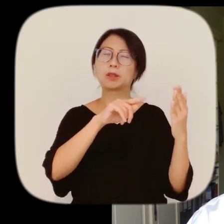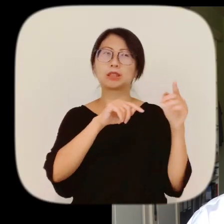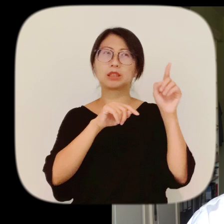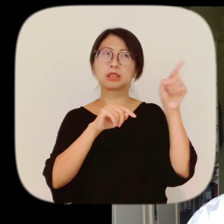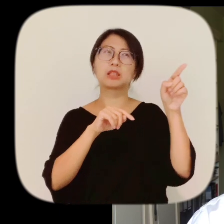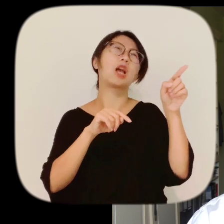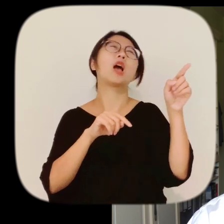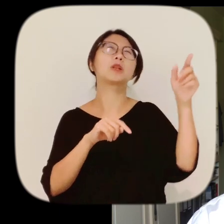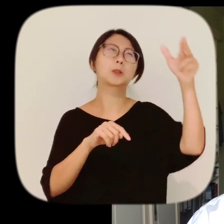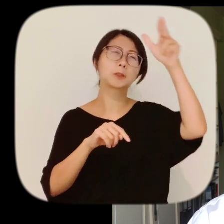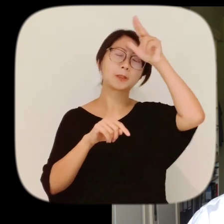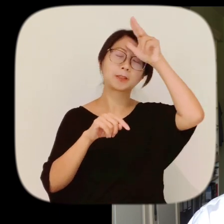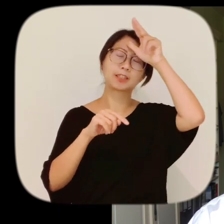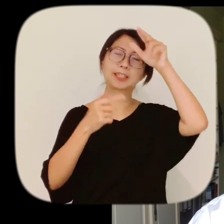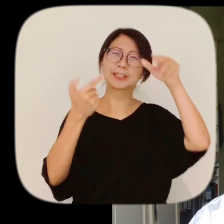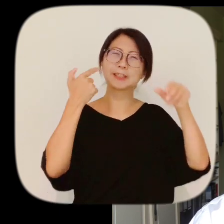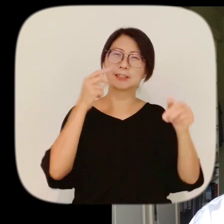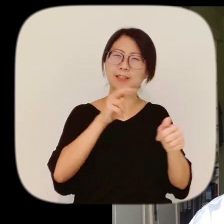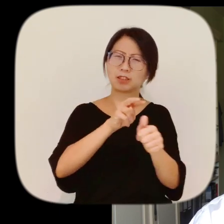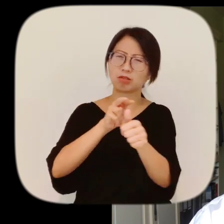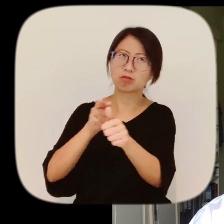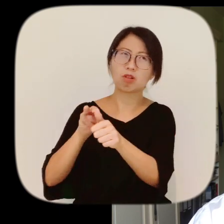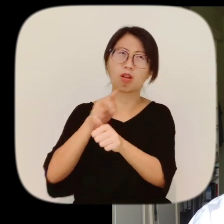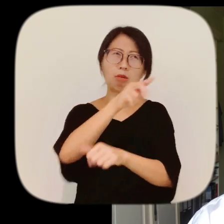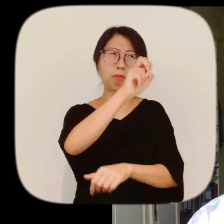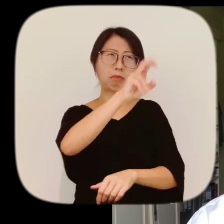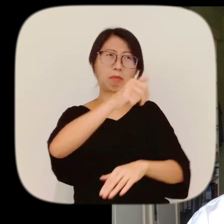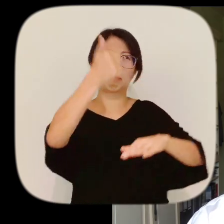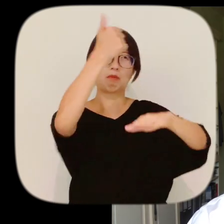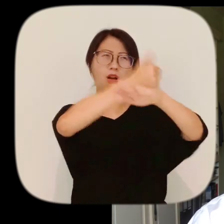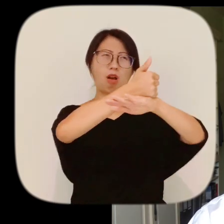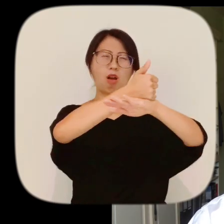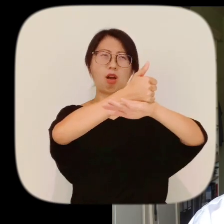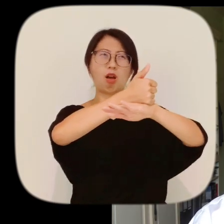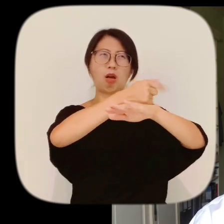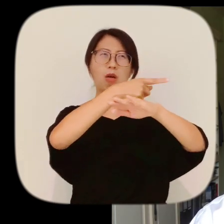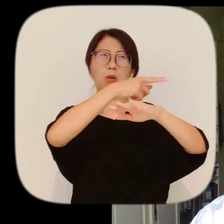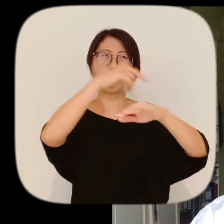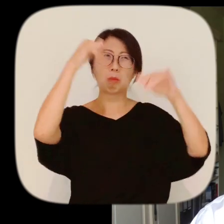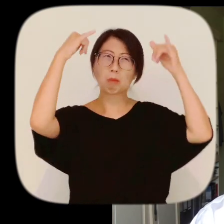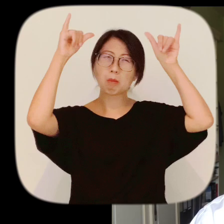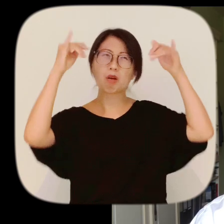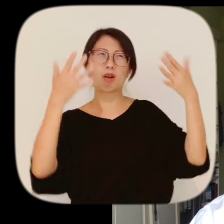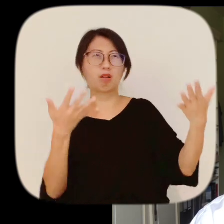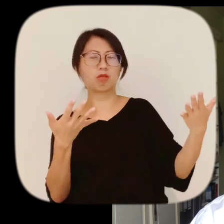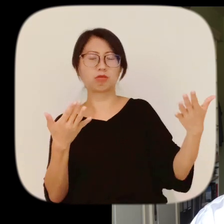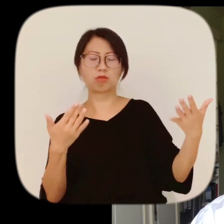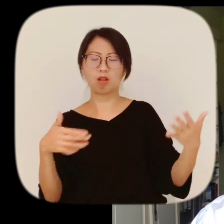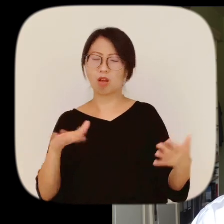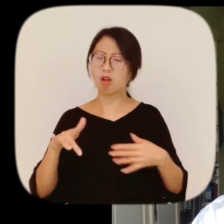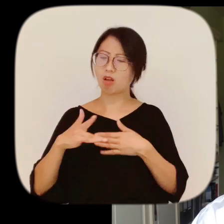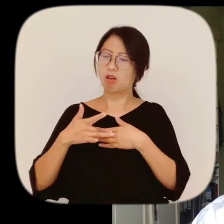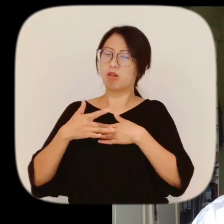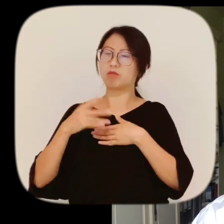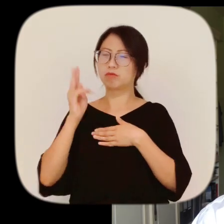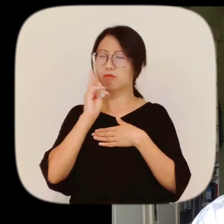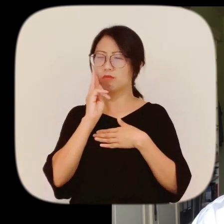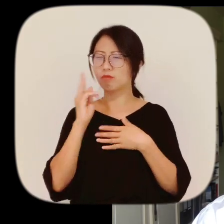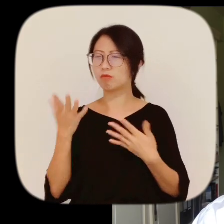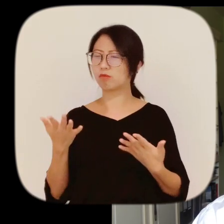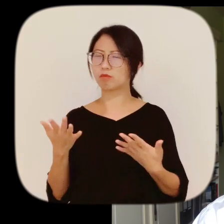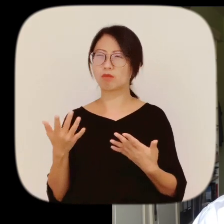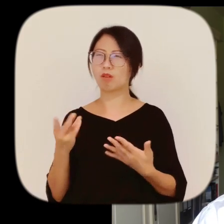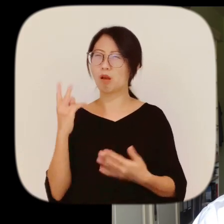action only a challengeto seek new thingsto fill one's lifea new meaning for one's